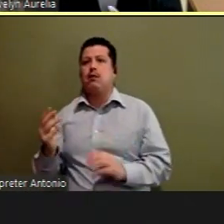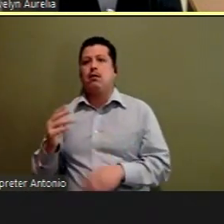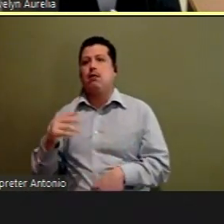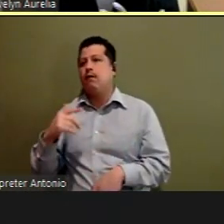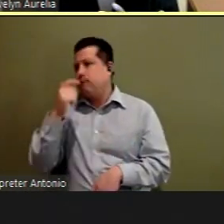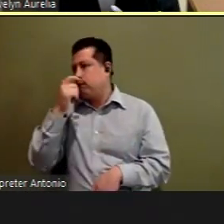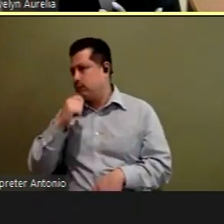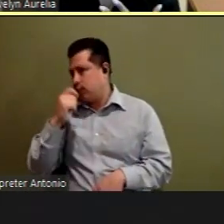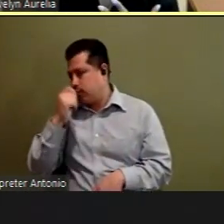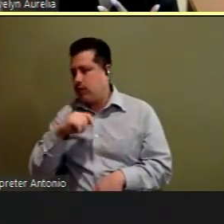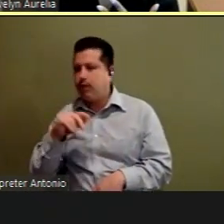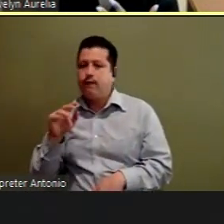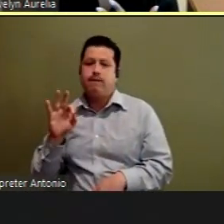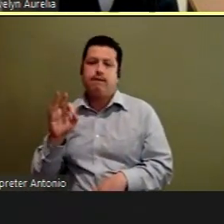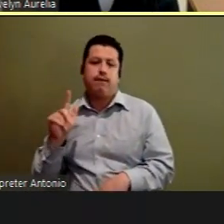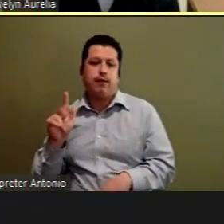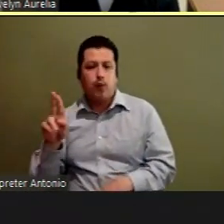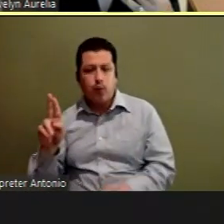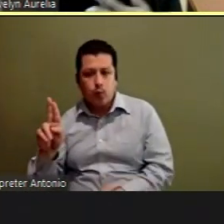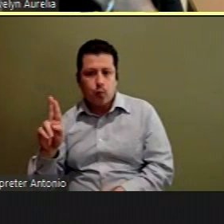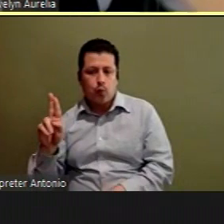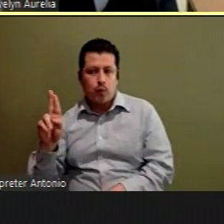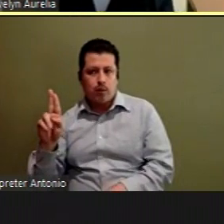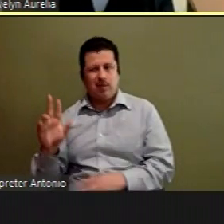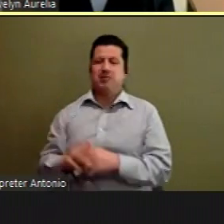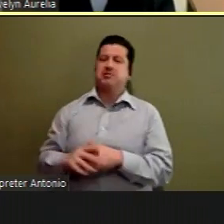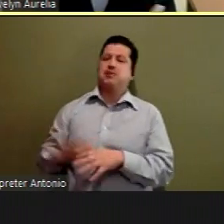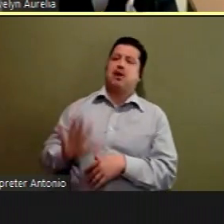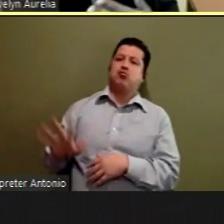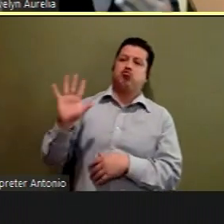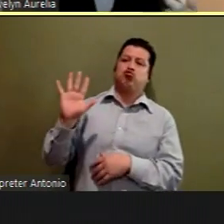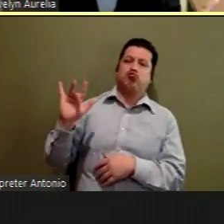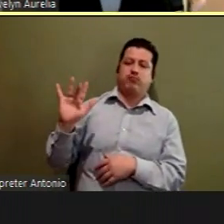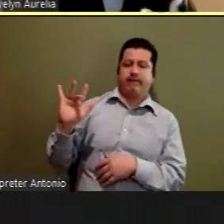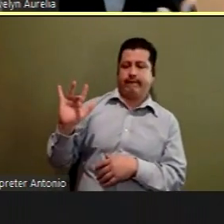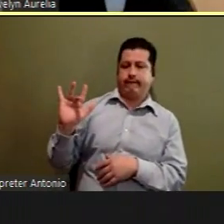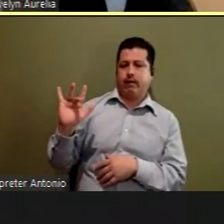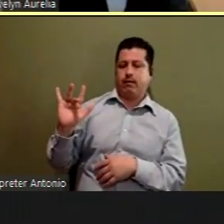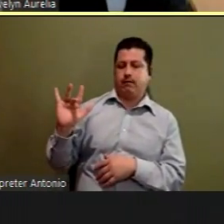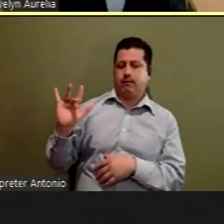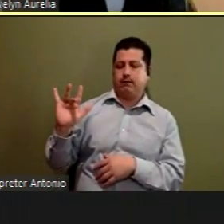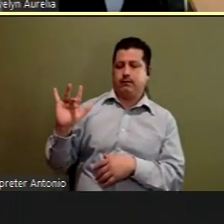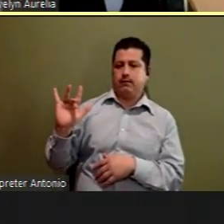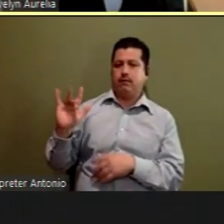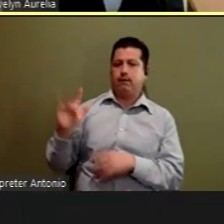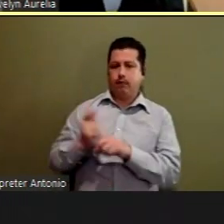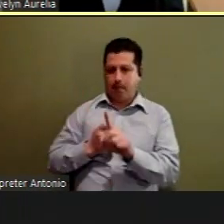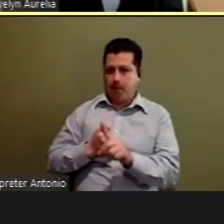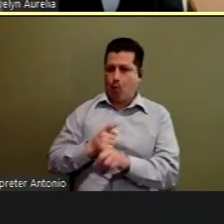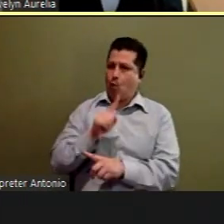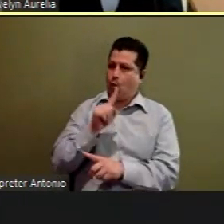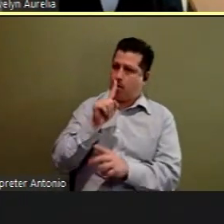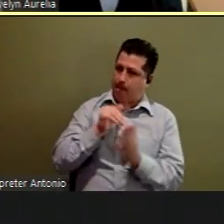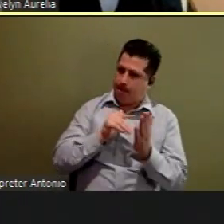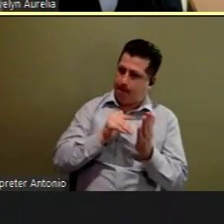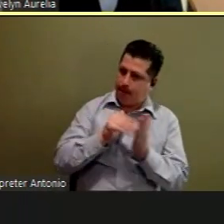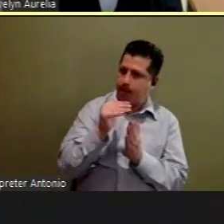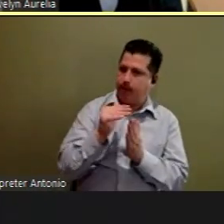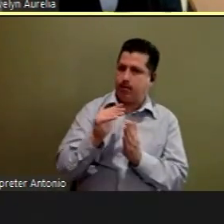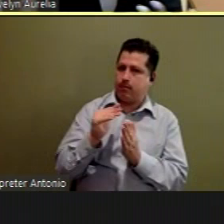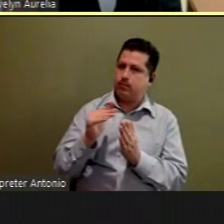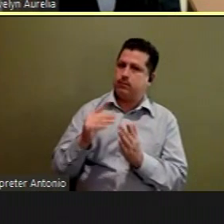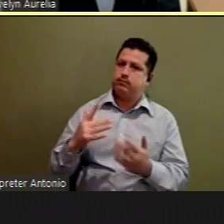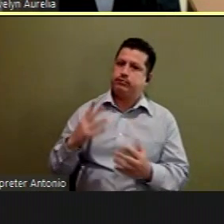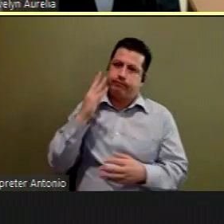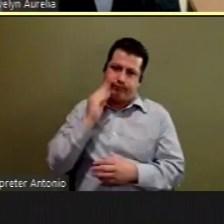12 to 25 out of a million. So the safety of this is much, much safer. And it's safe